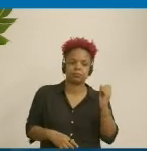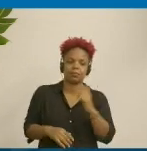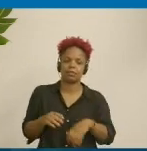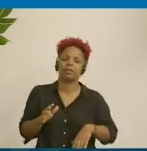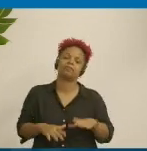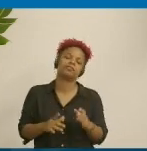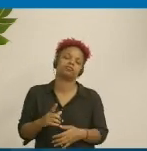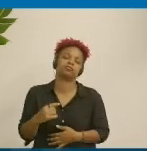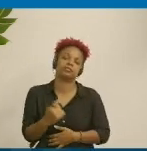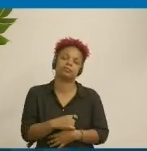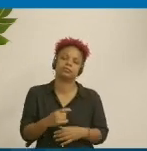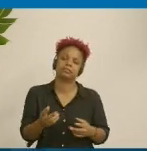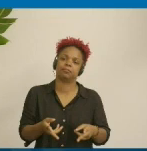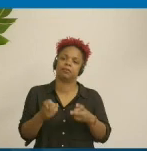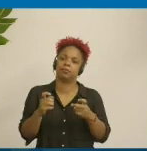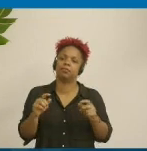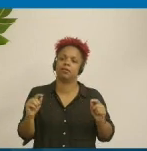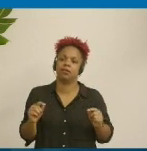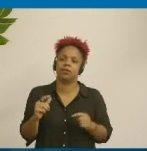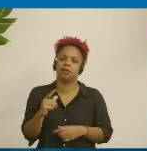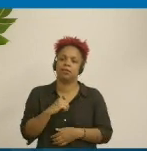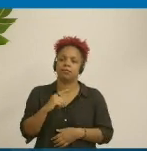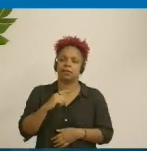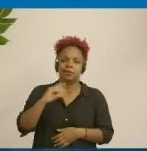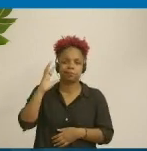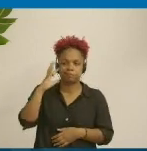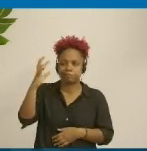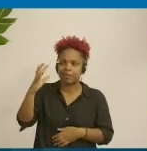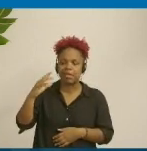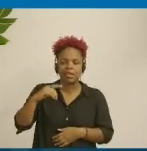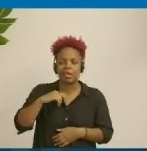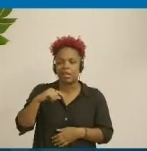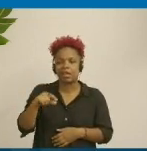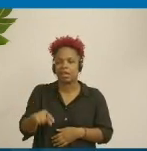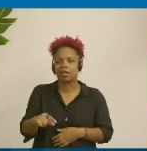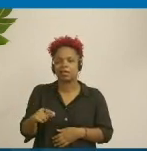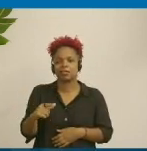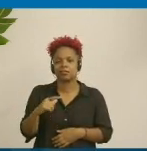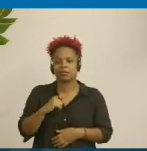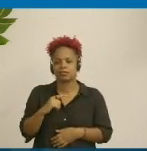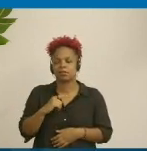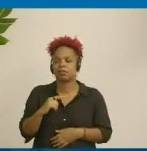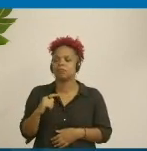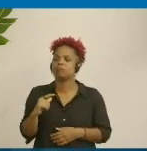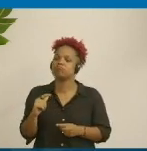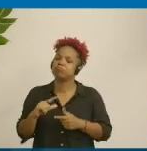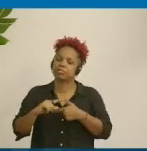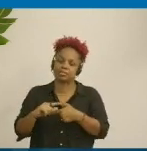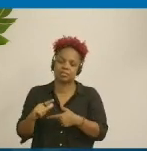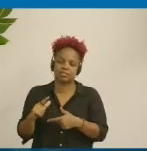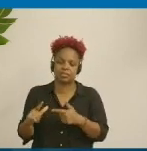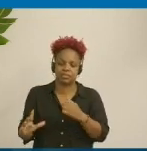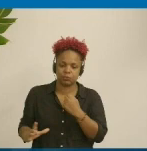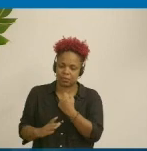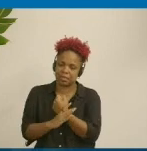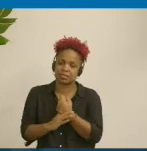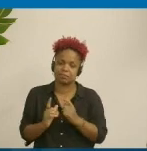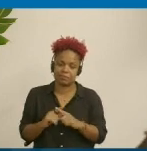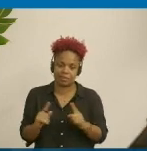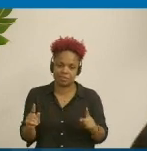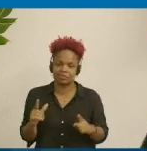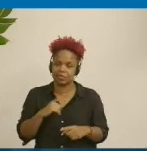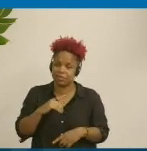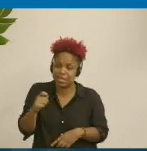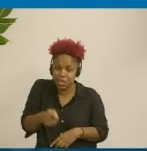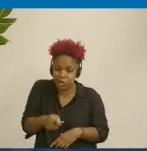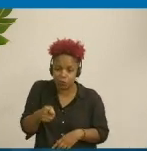the strict safety and assurance guidelines that you have to ensure